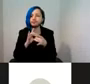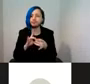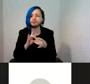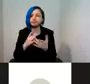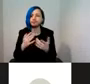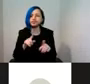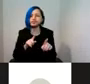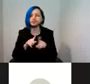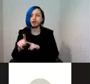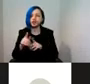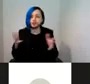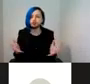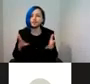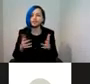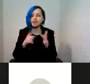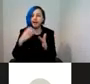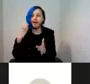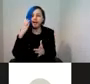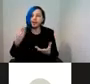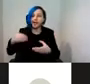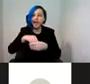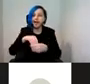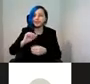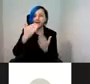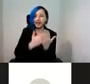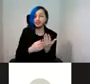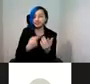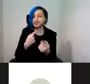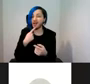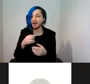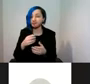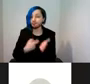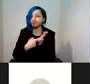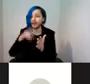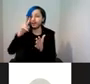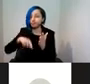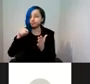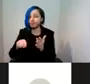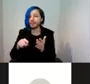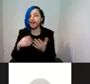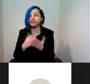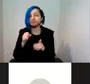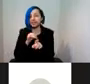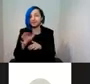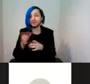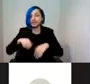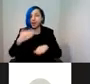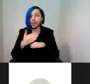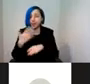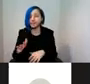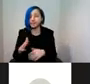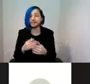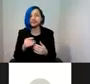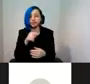reinvigorate an iPhone for their collection. And I really advise that you read it because it was quite influential for the work that we were doing for this report